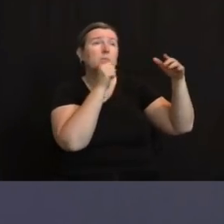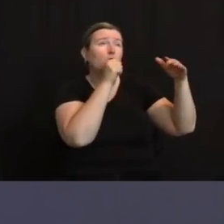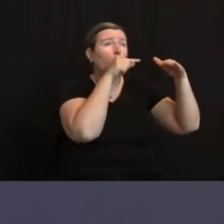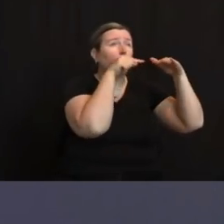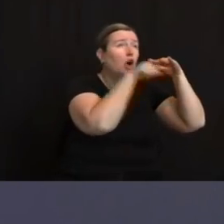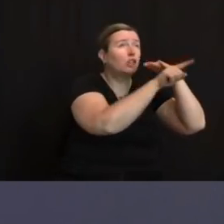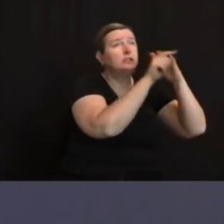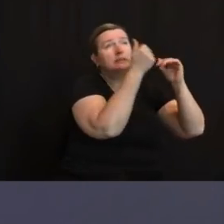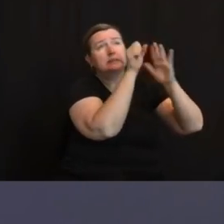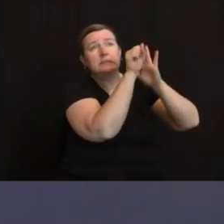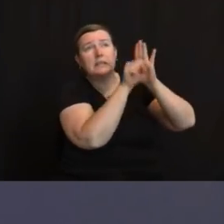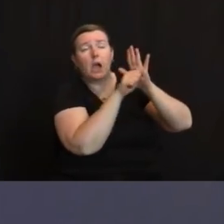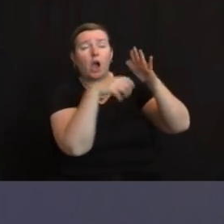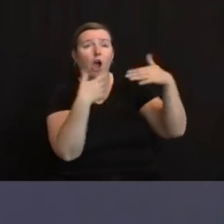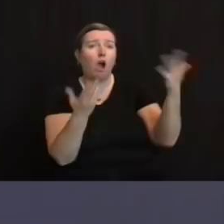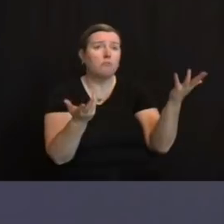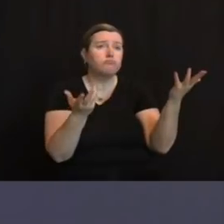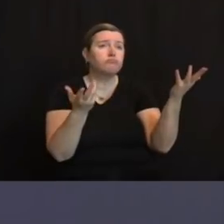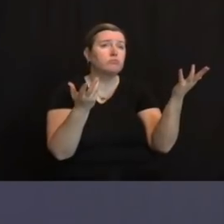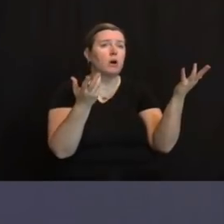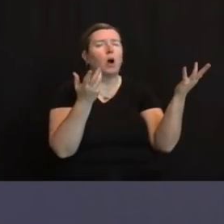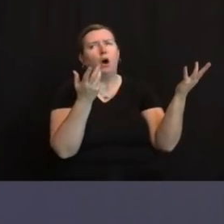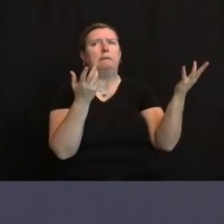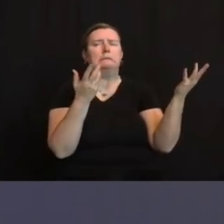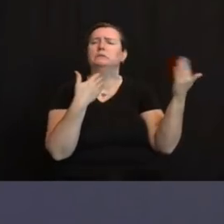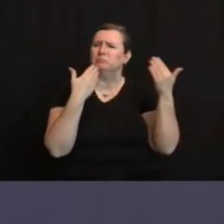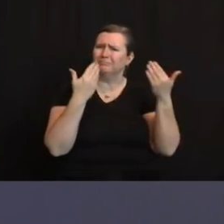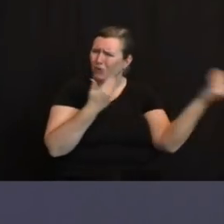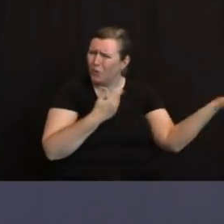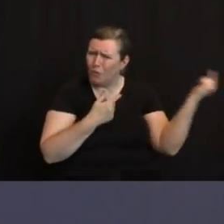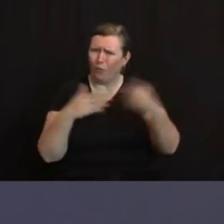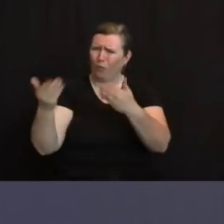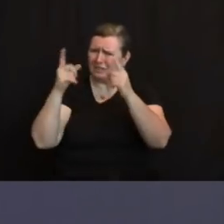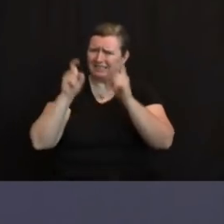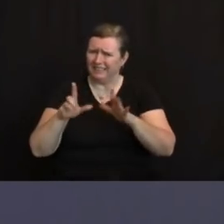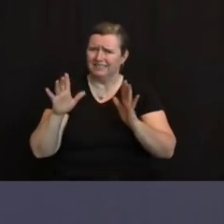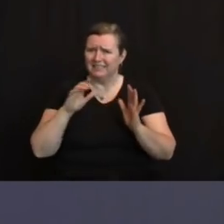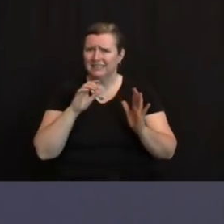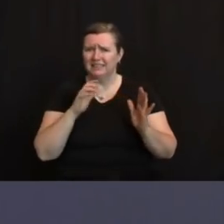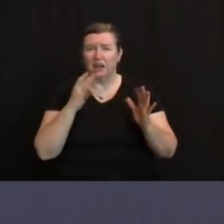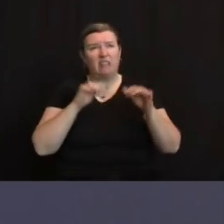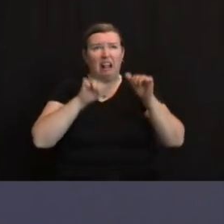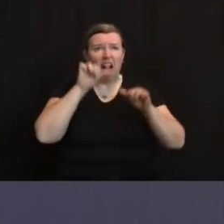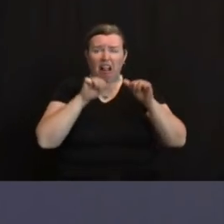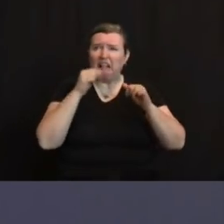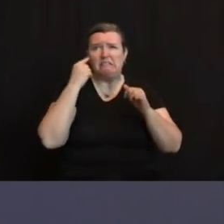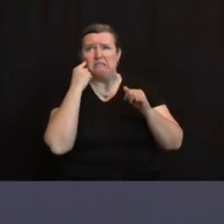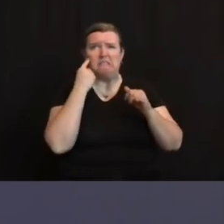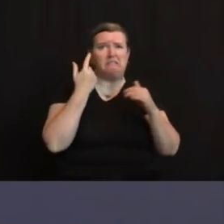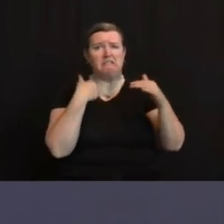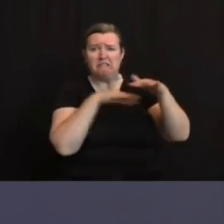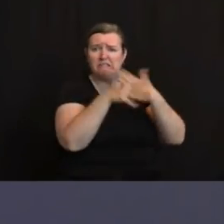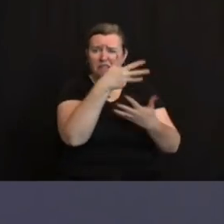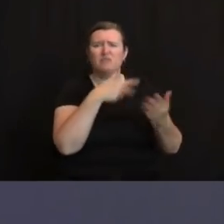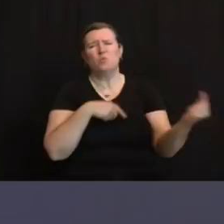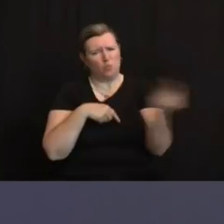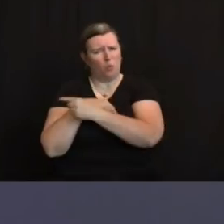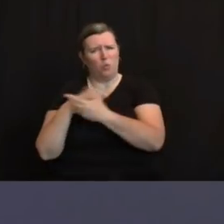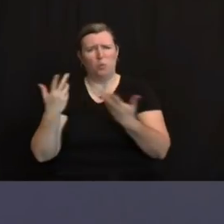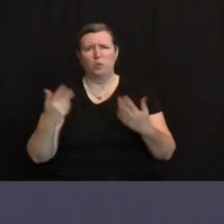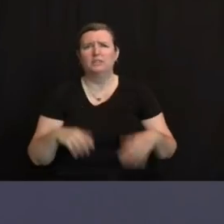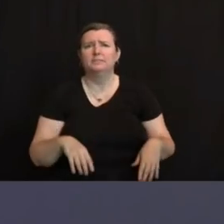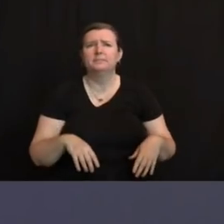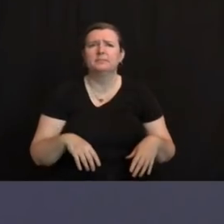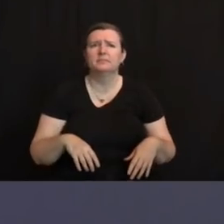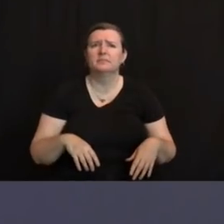in we all now know very well what that looks like in terms of what a risky setting looks like. Do the right thing, stay on your